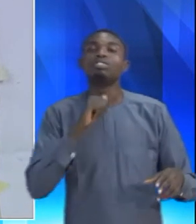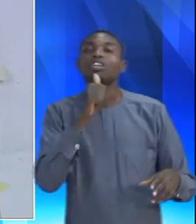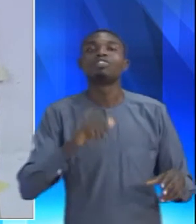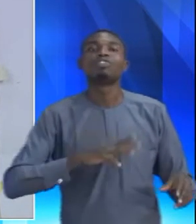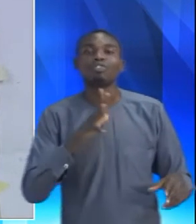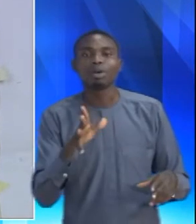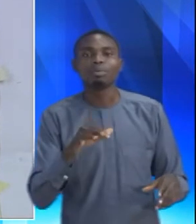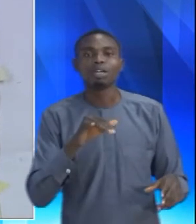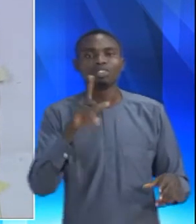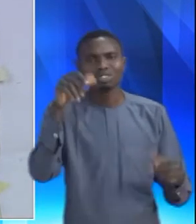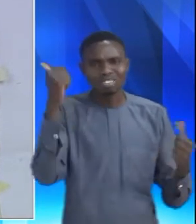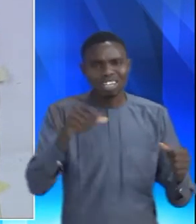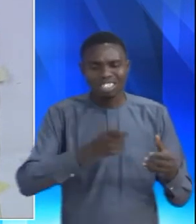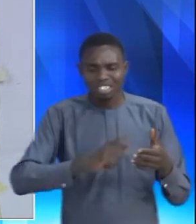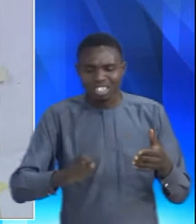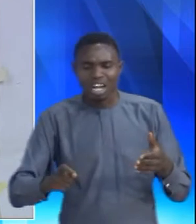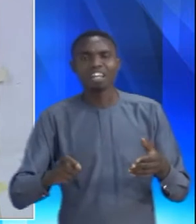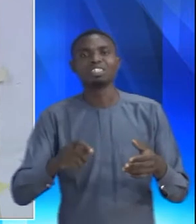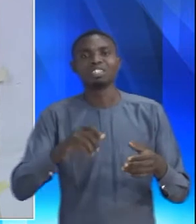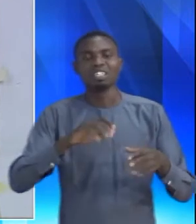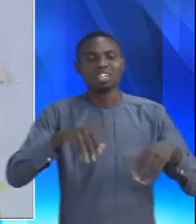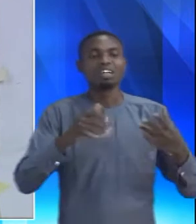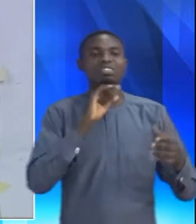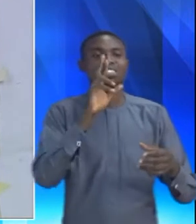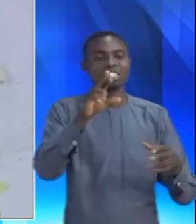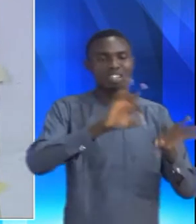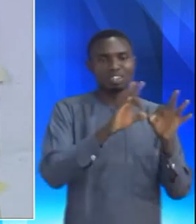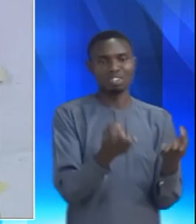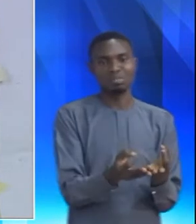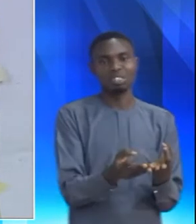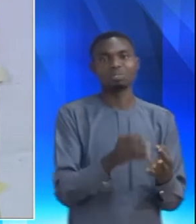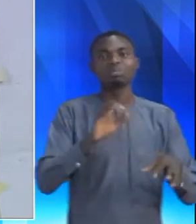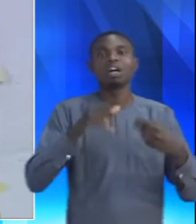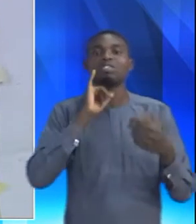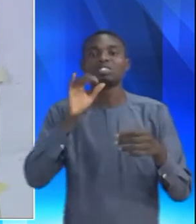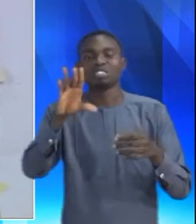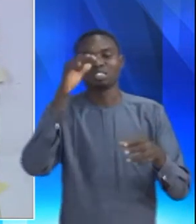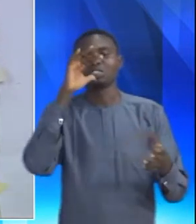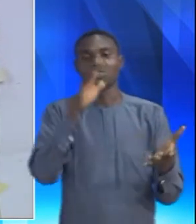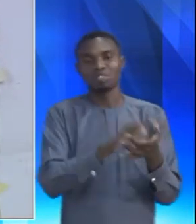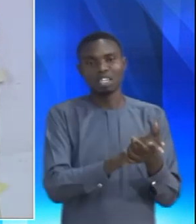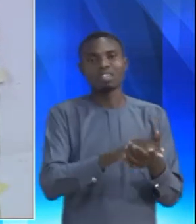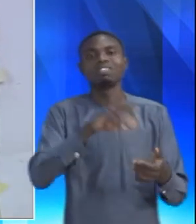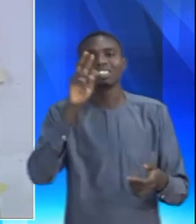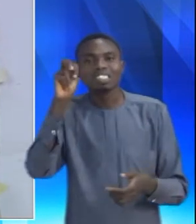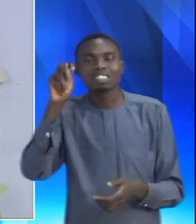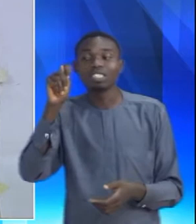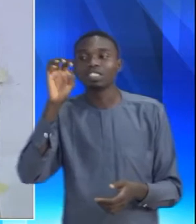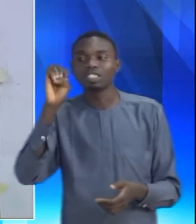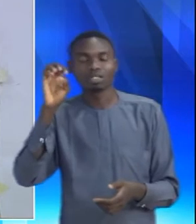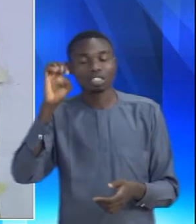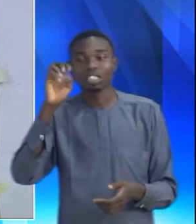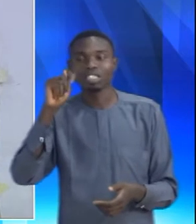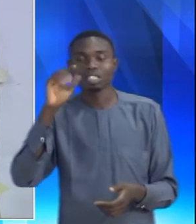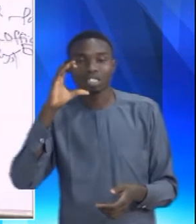of it. Familiar jargons. How is your family? How is this? How is that? Your present